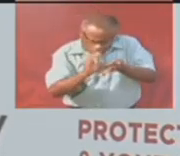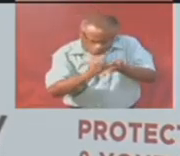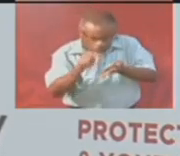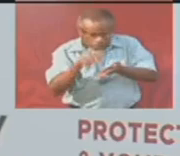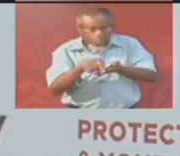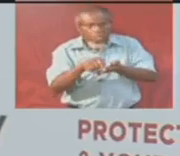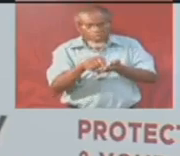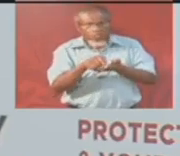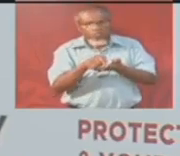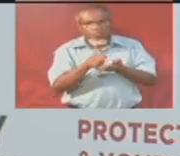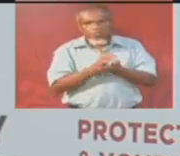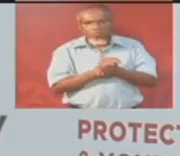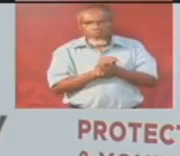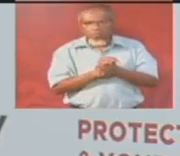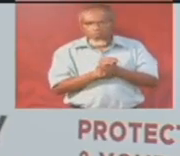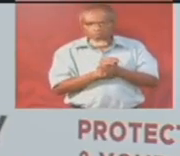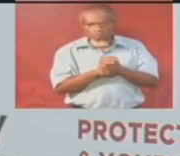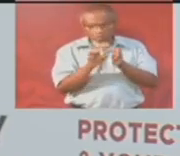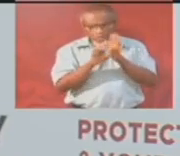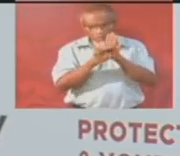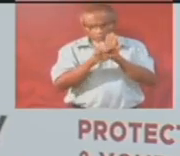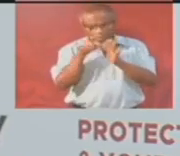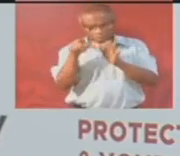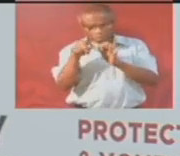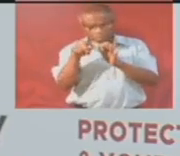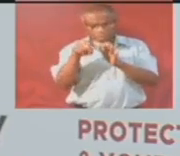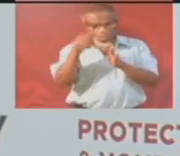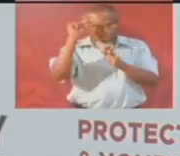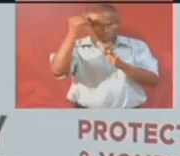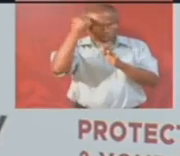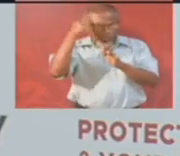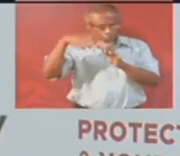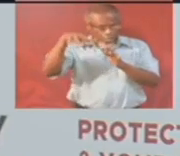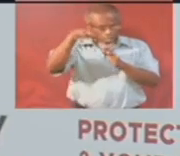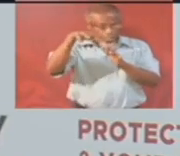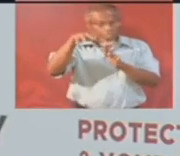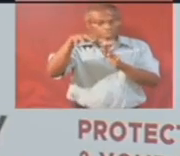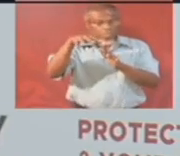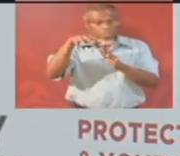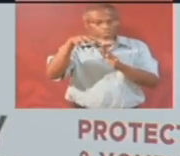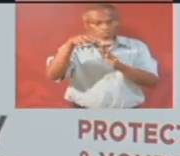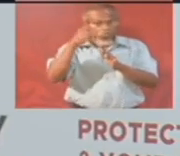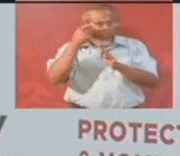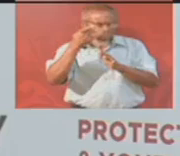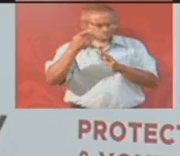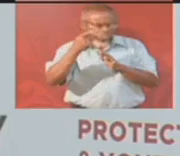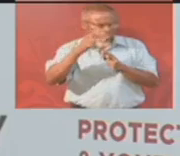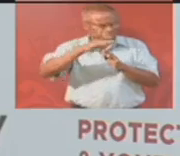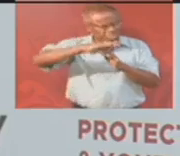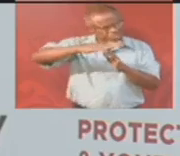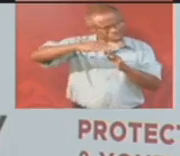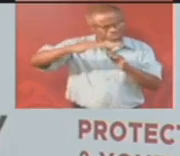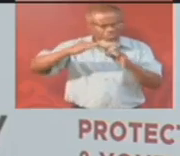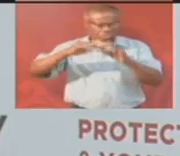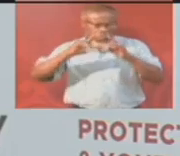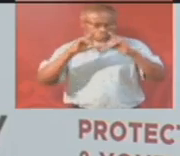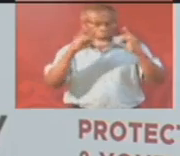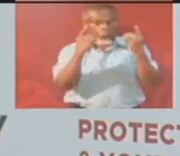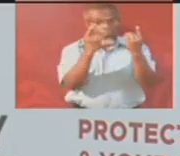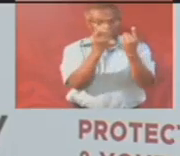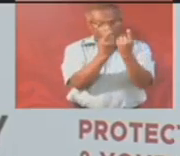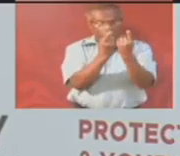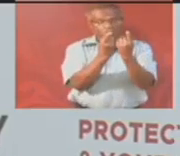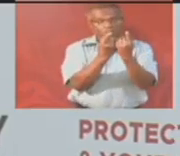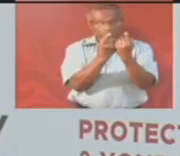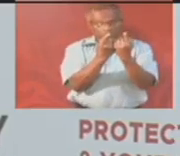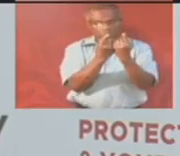Government Plaza as being an example. But of course, even in the Ministry of Health, we have seen cases in different departments, Trinidad Public Health Lab, as you may